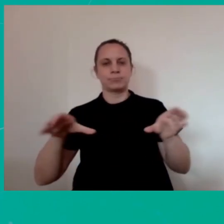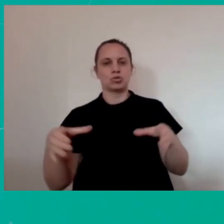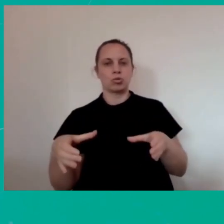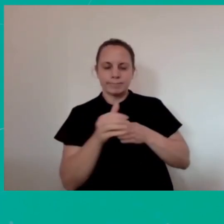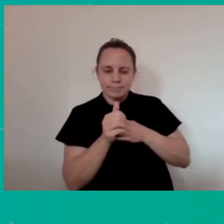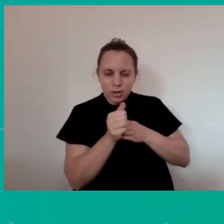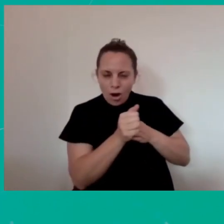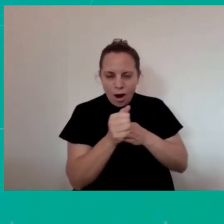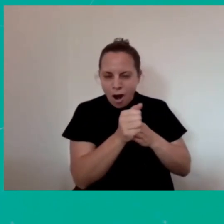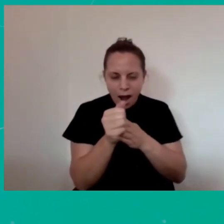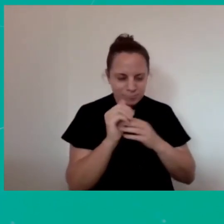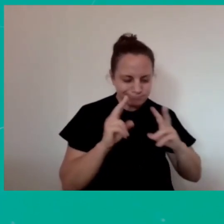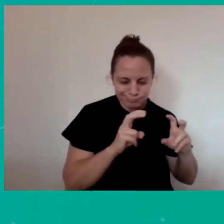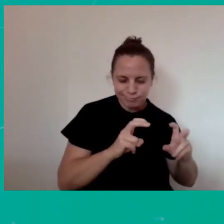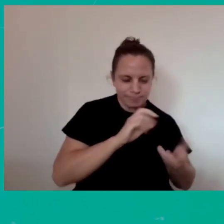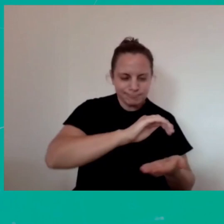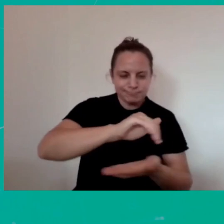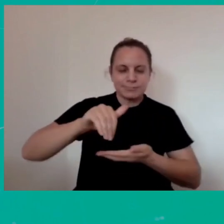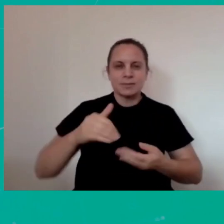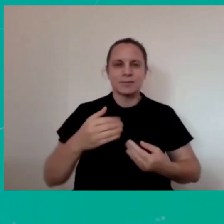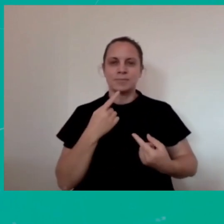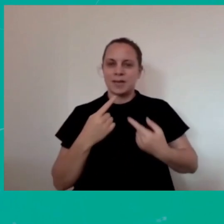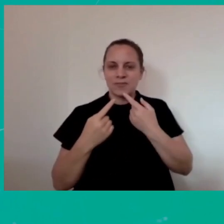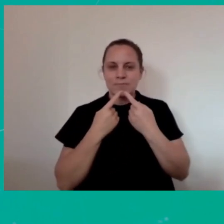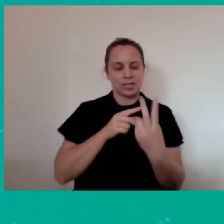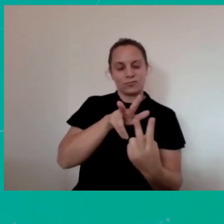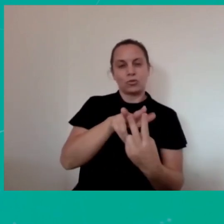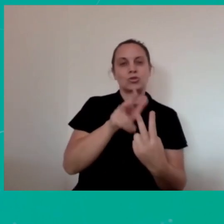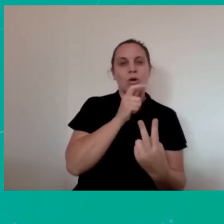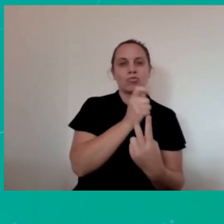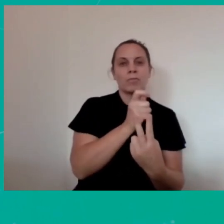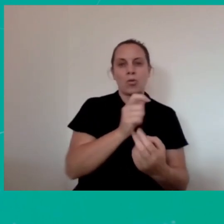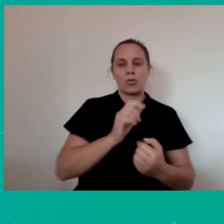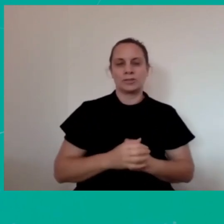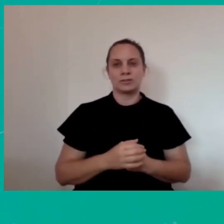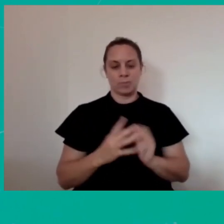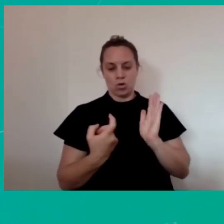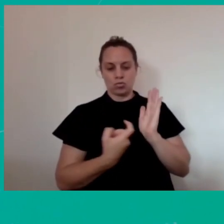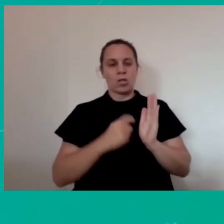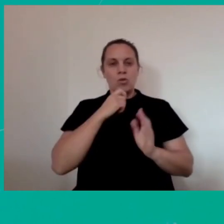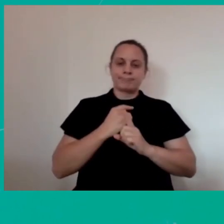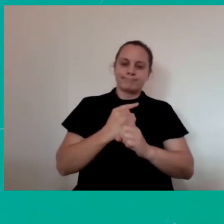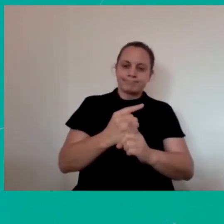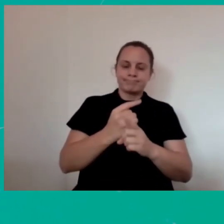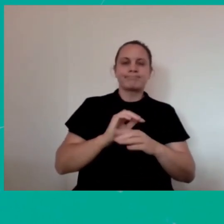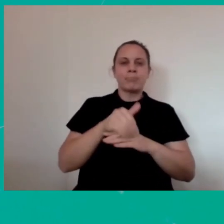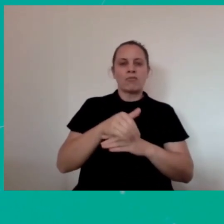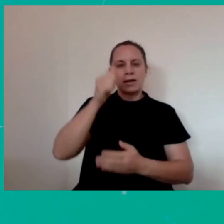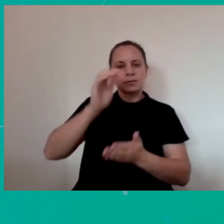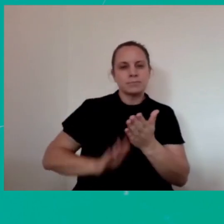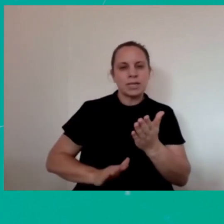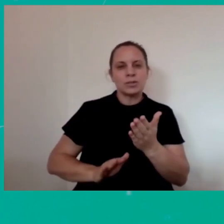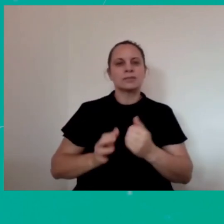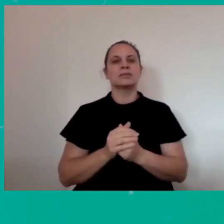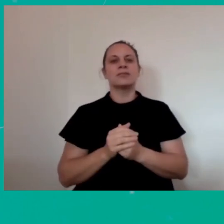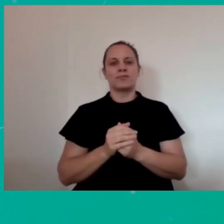as we researched and collated the information in these two reports. Ruth is going to speak especially to the experiences of Tangata